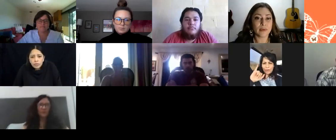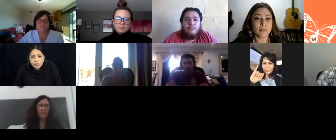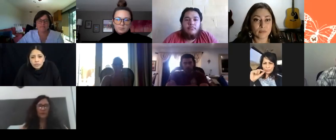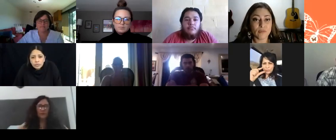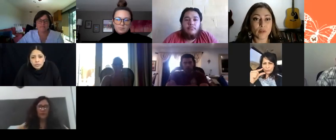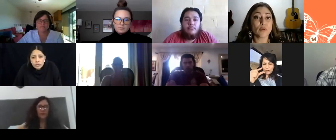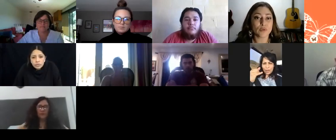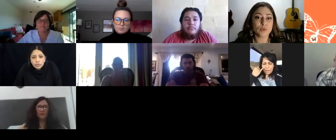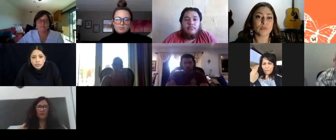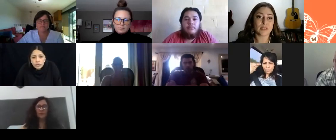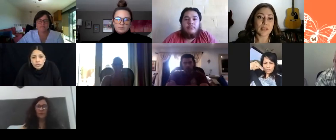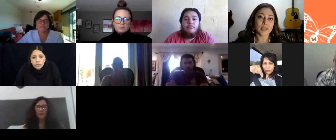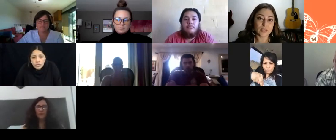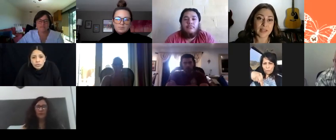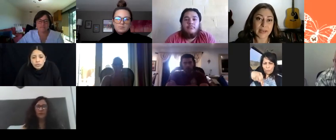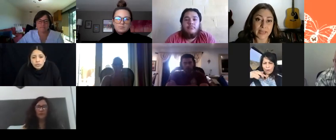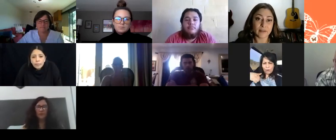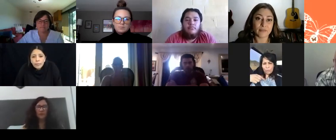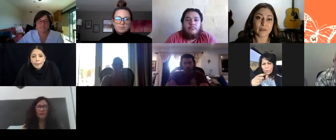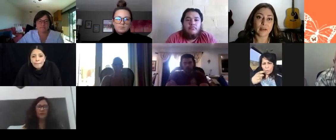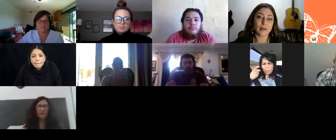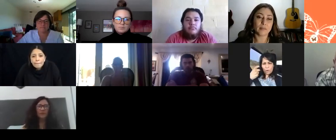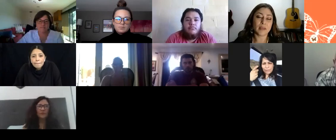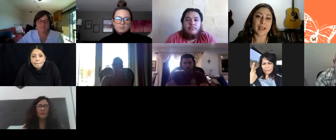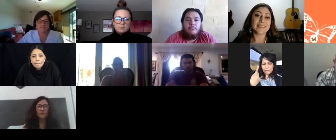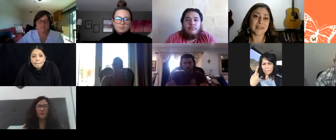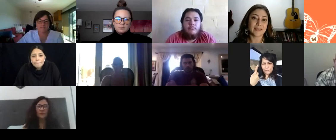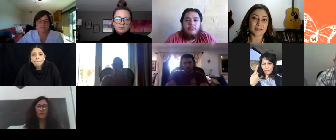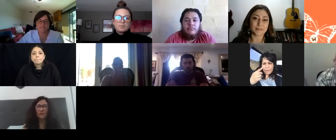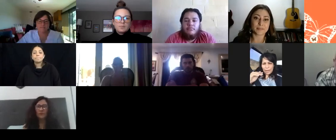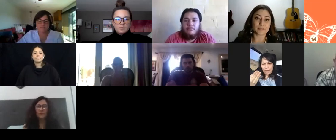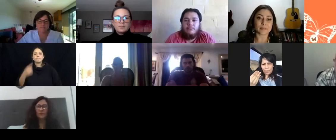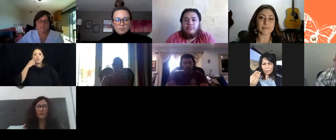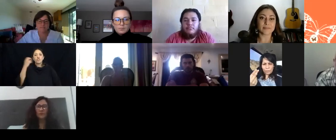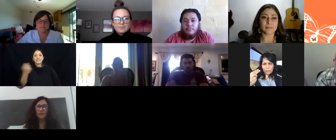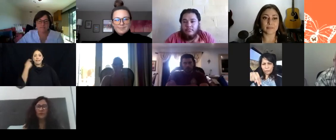from, right? You follow those roots into that native identity.